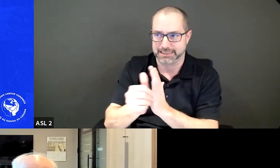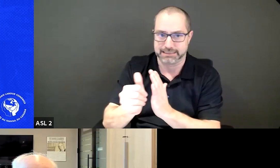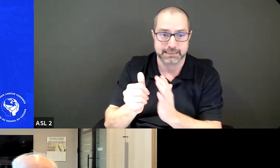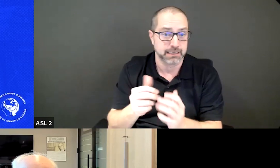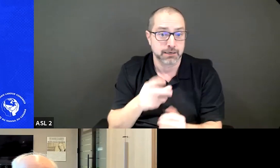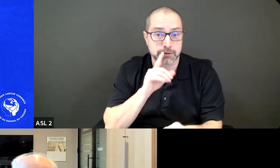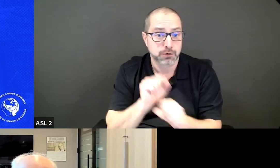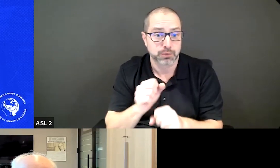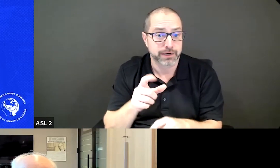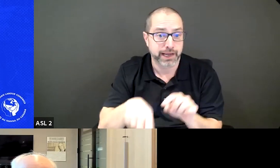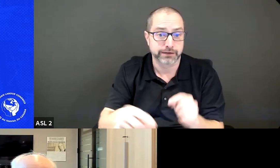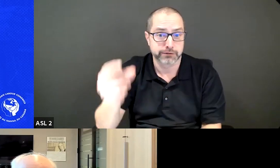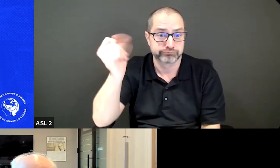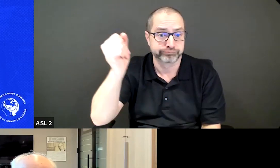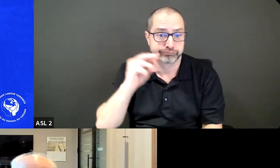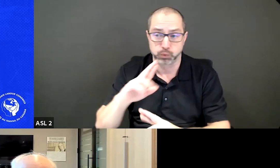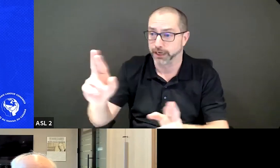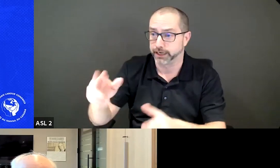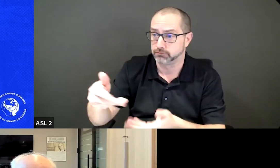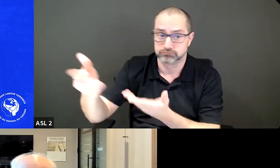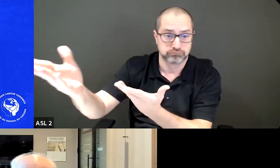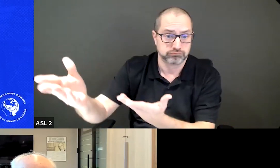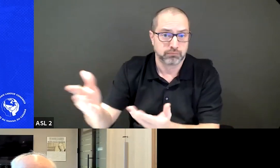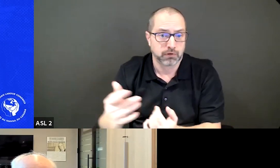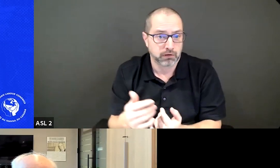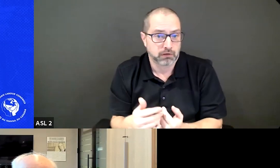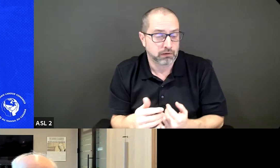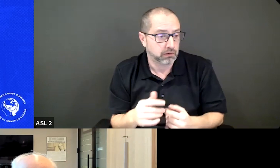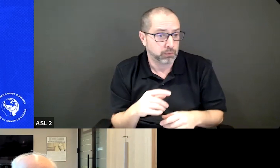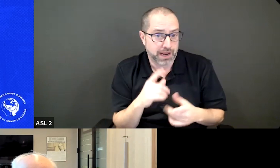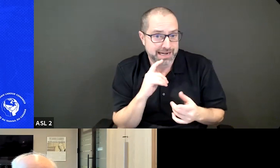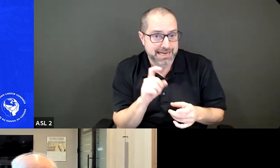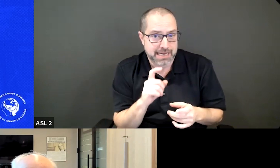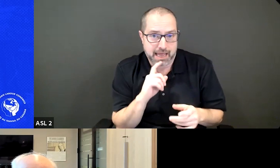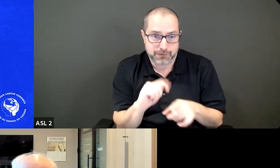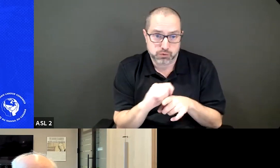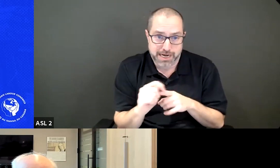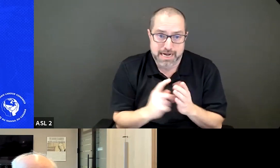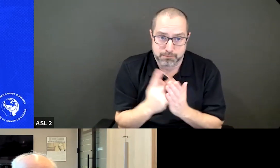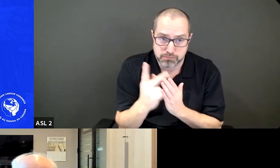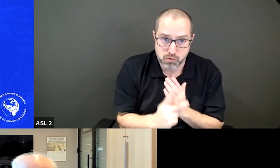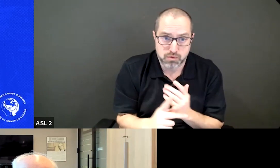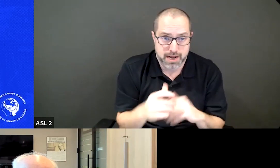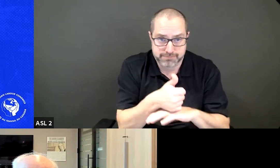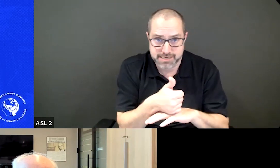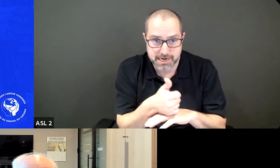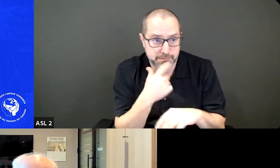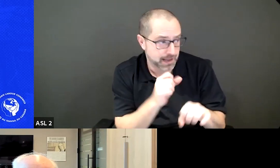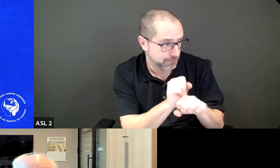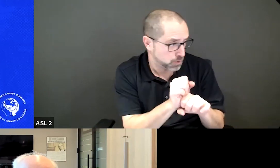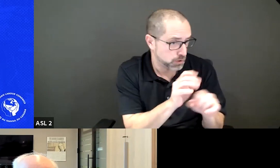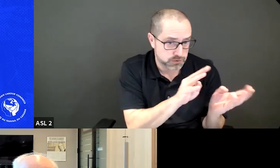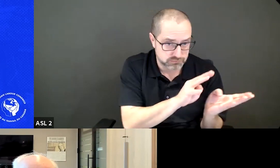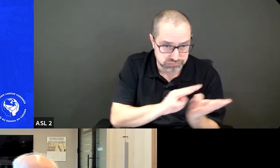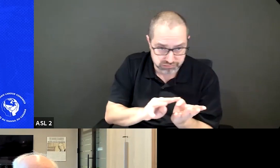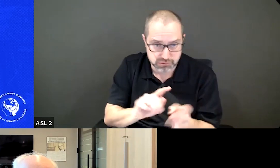have new training programs ready to roll and have workers graduating from those programs. We need to actually take a deep dive, do a proper assessment, and